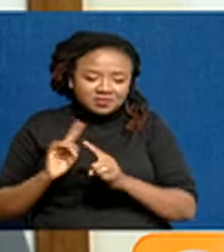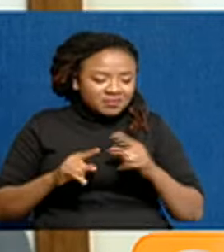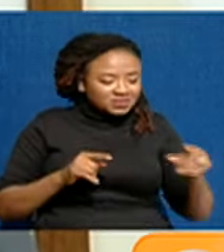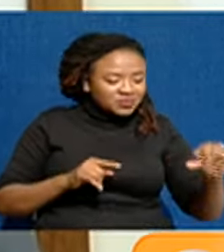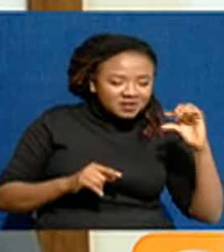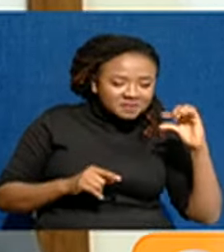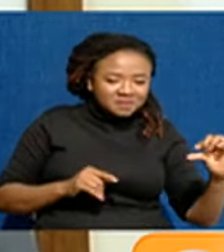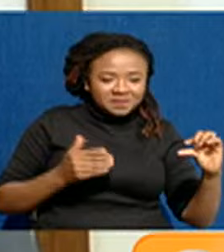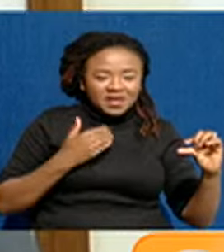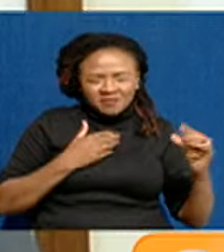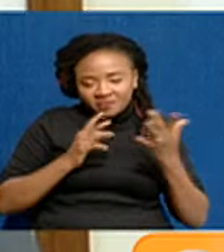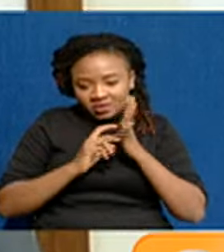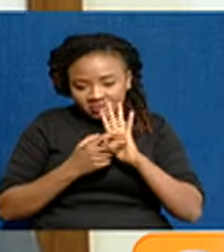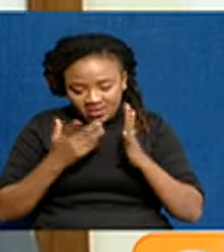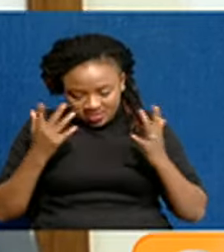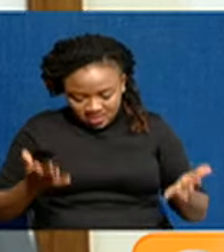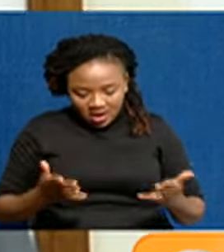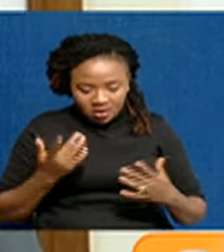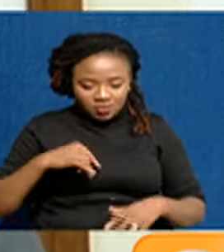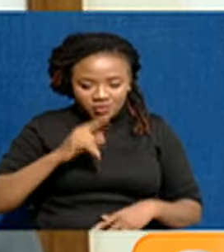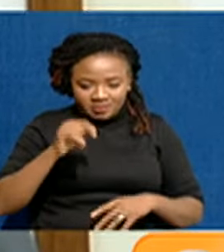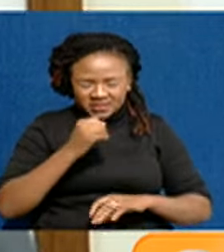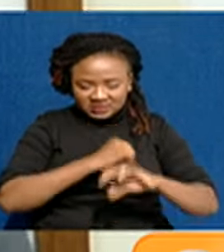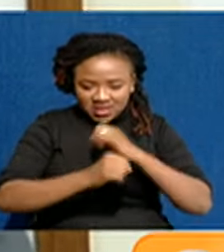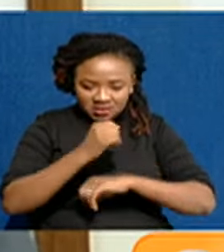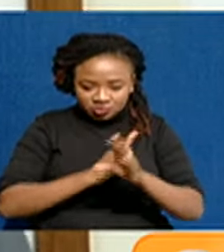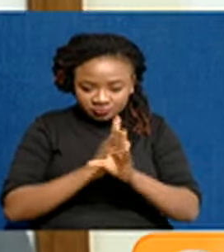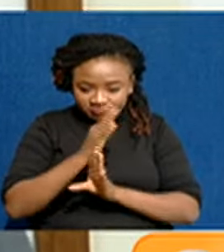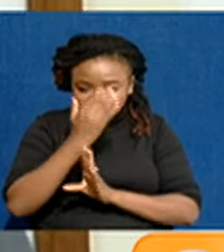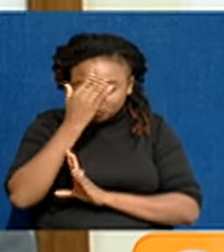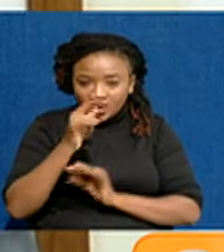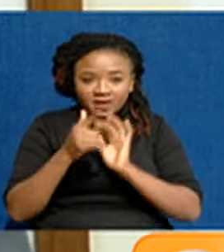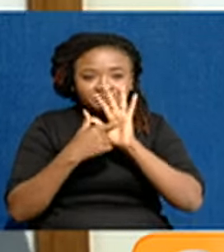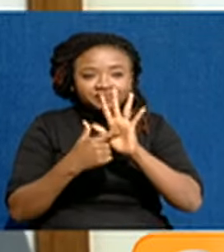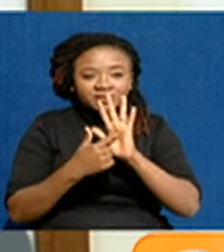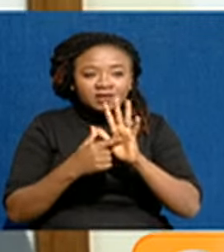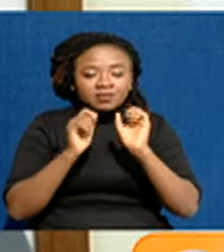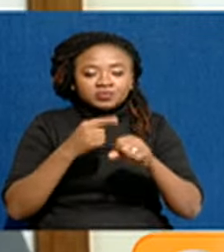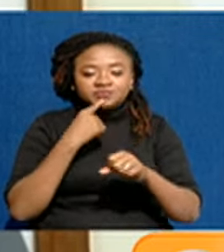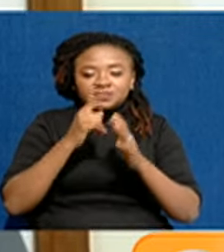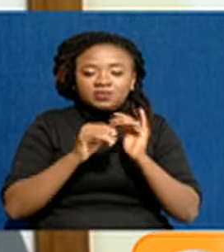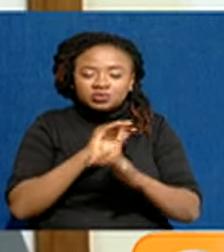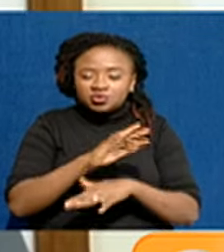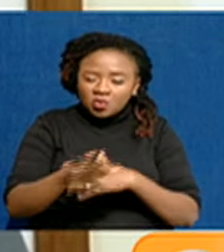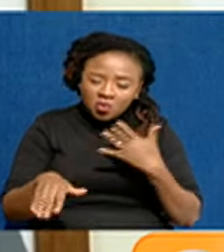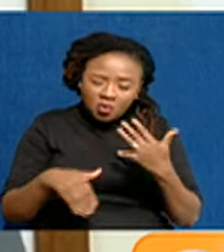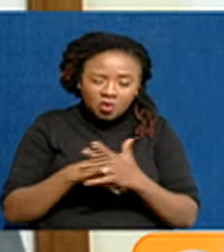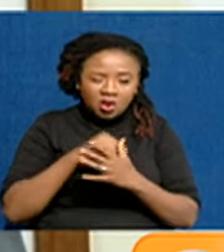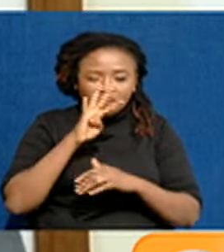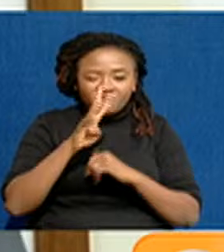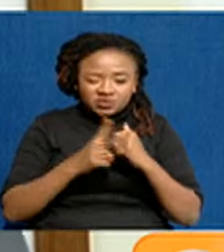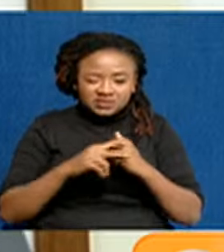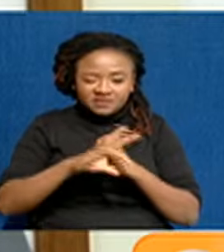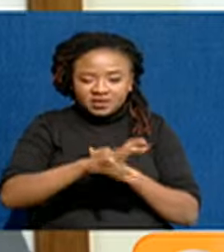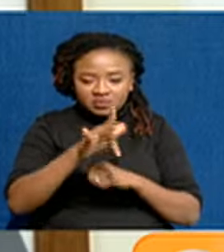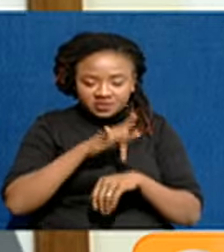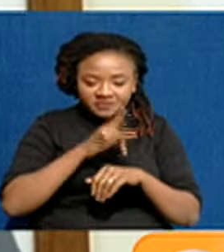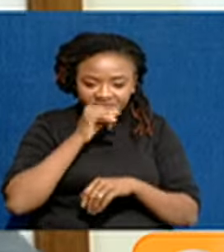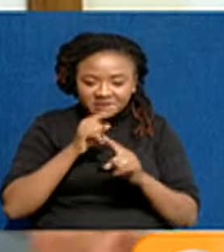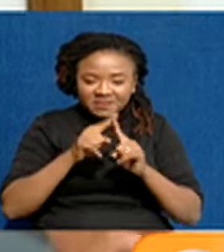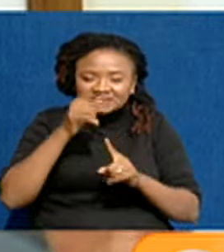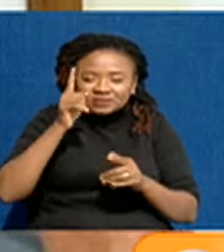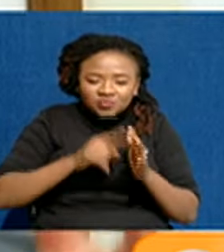And that then, therefore, is what ensures prudence, because we will say, for example, all of the 47 counties are affected, but then which are the